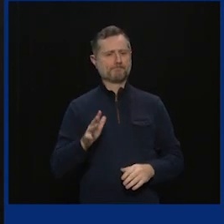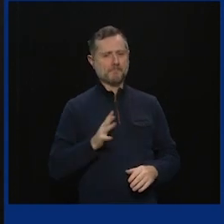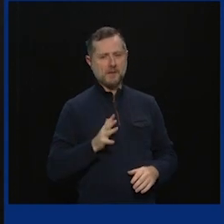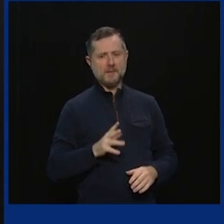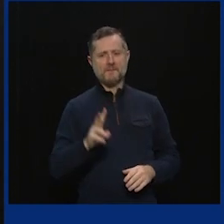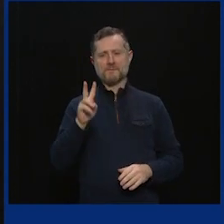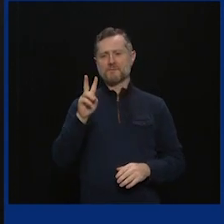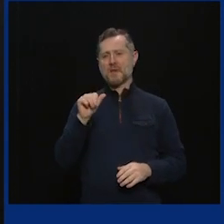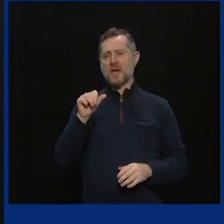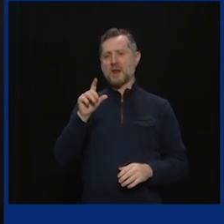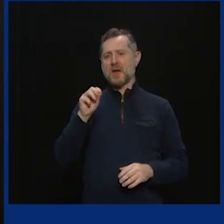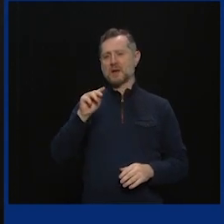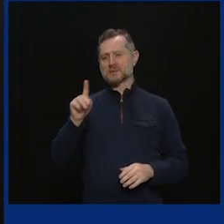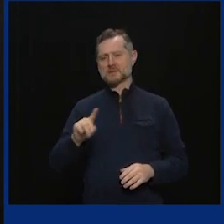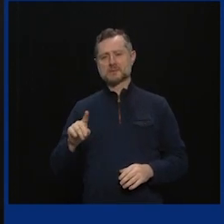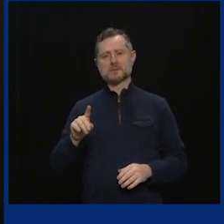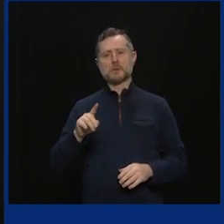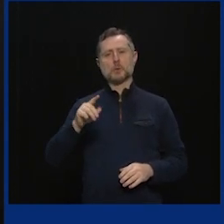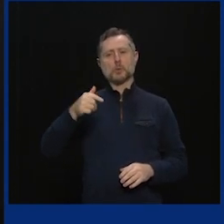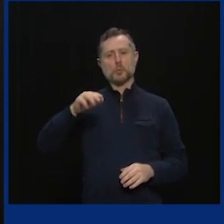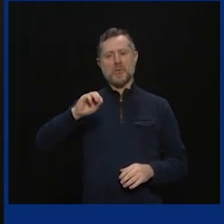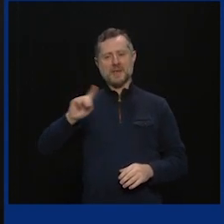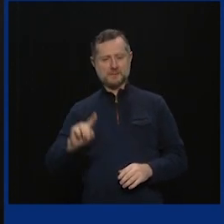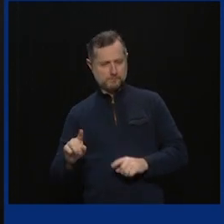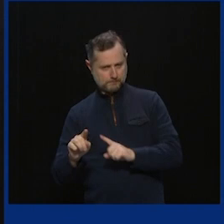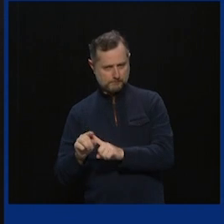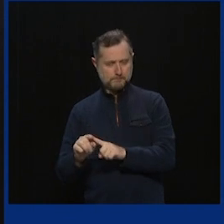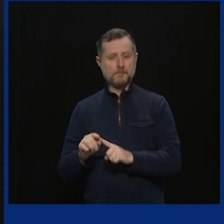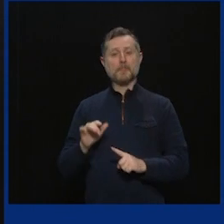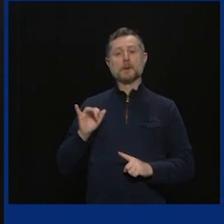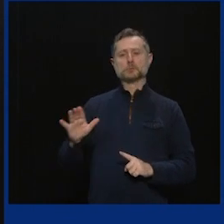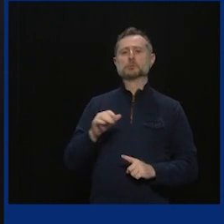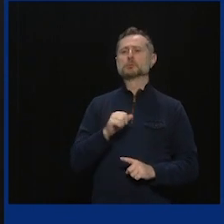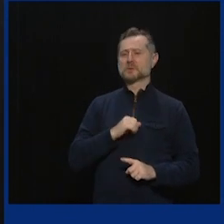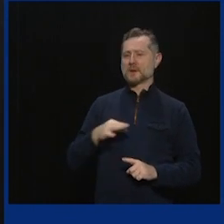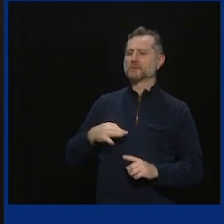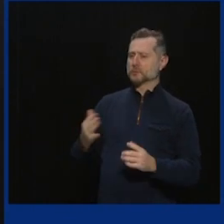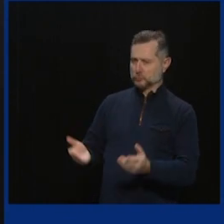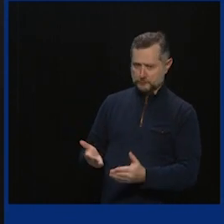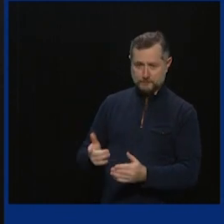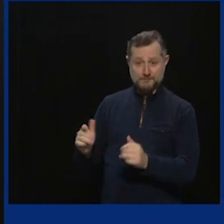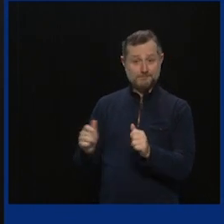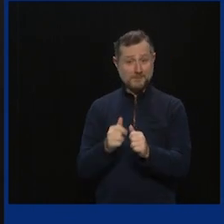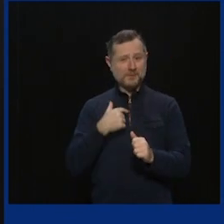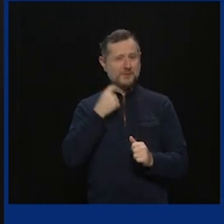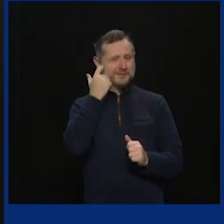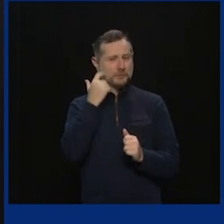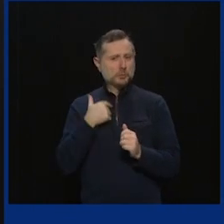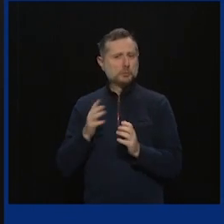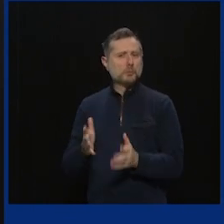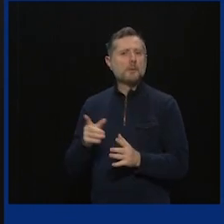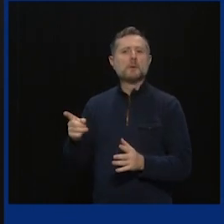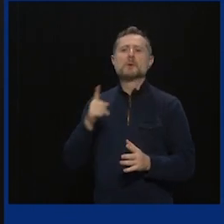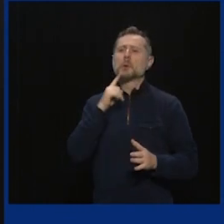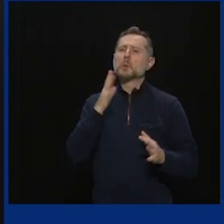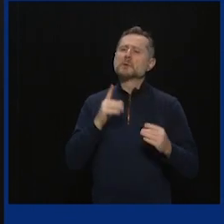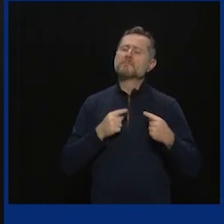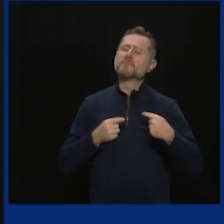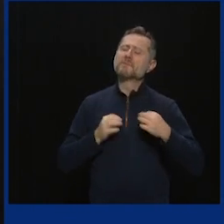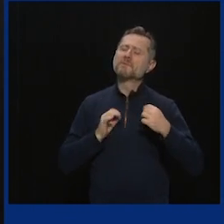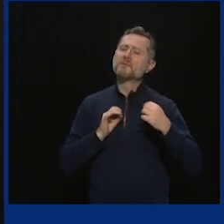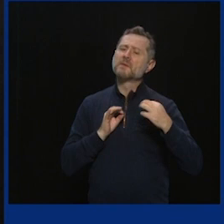she's represented by staff here. I literally was just talking to her, and she is fighting to get more money for